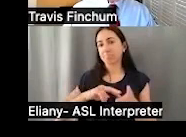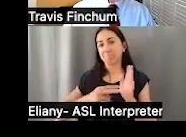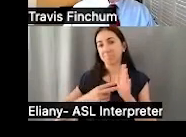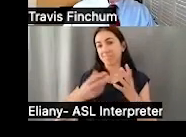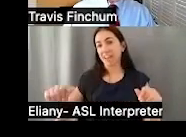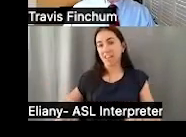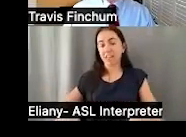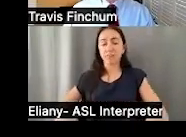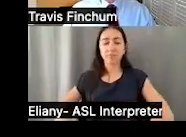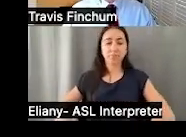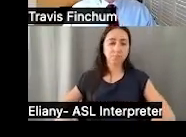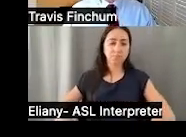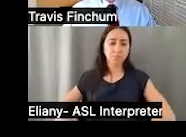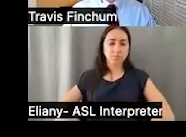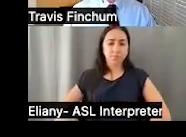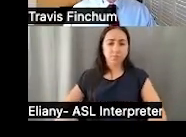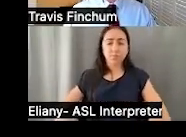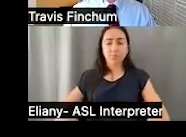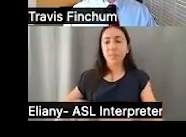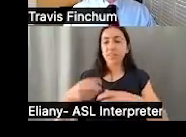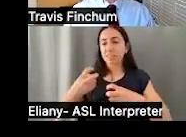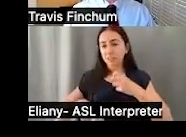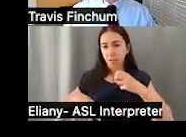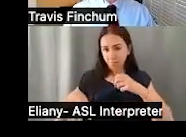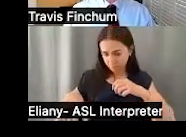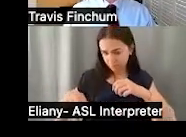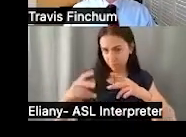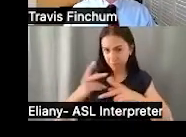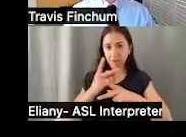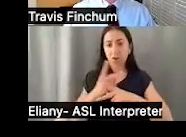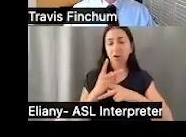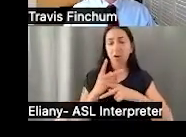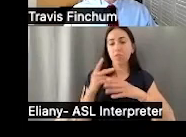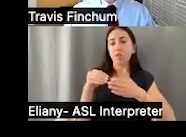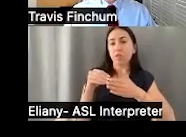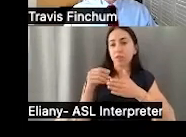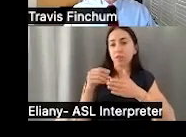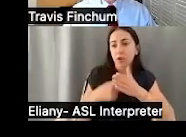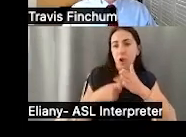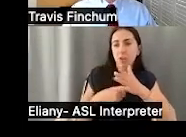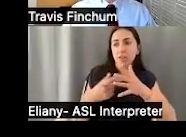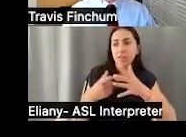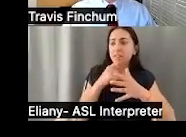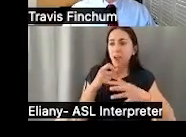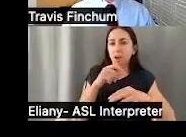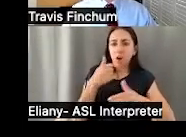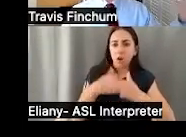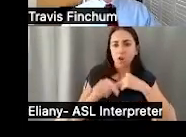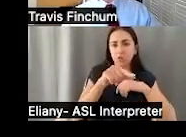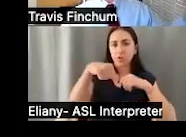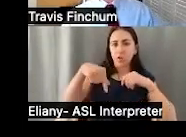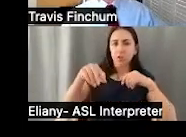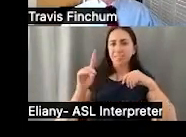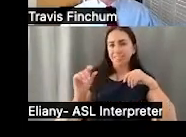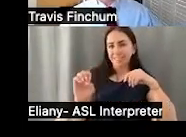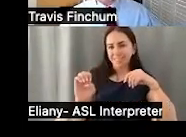It's hard to find expenses that don't fall into a qualified disability expense, but one would be